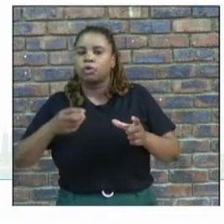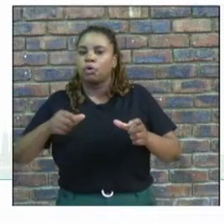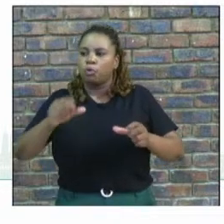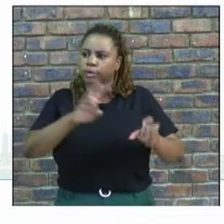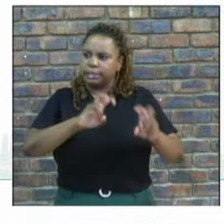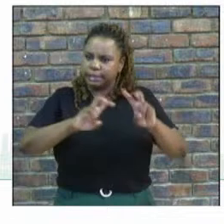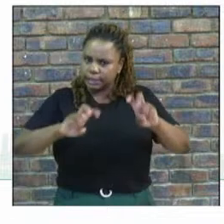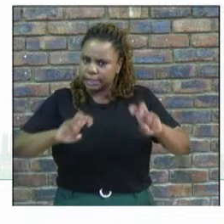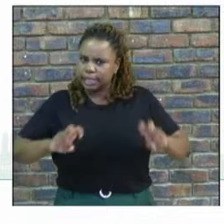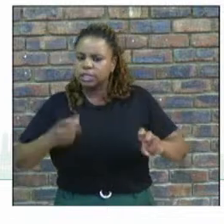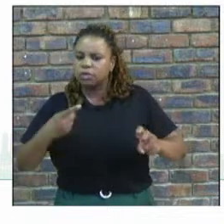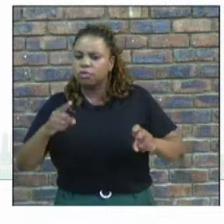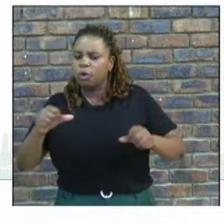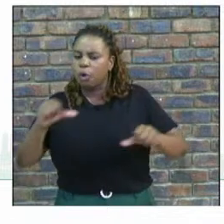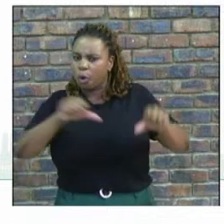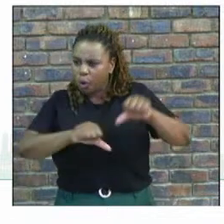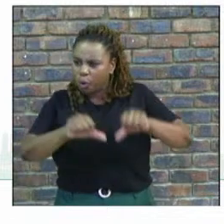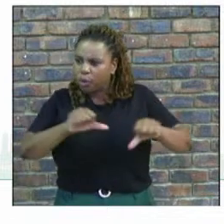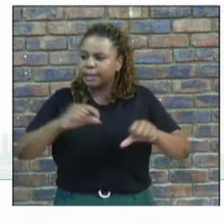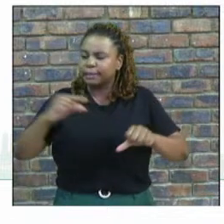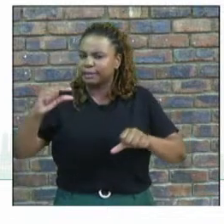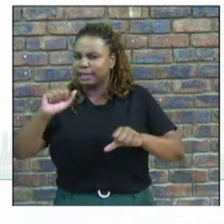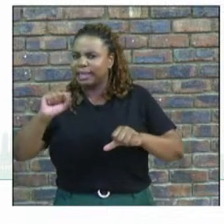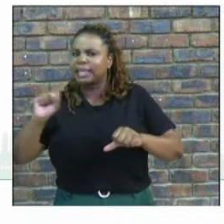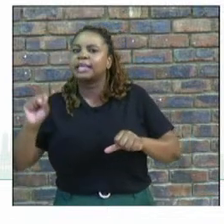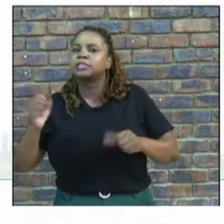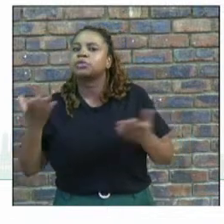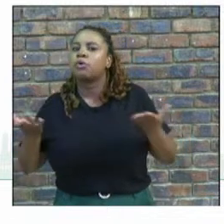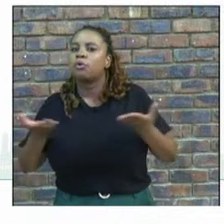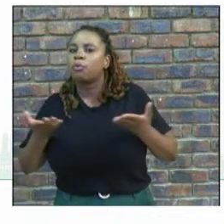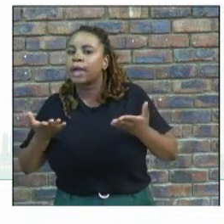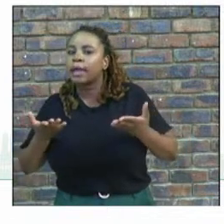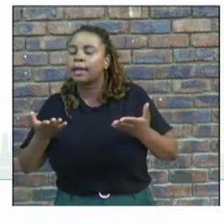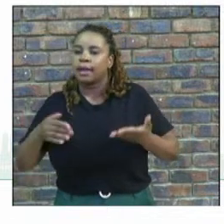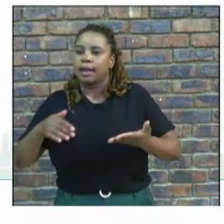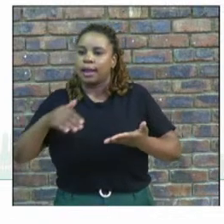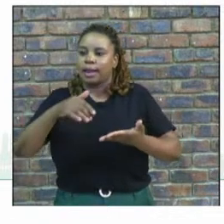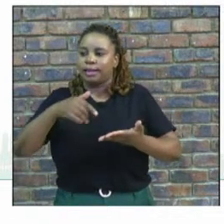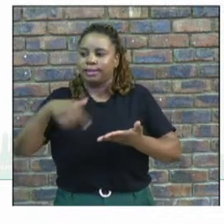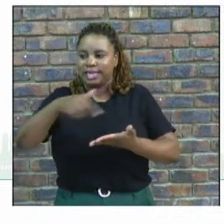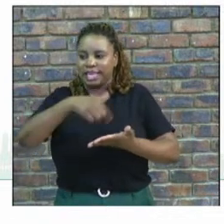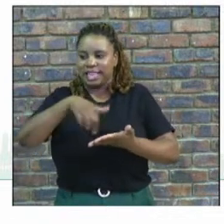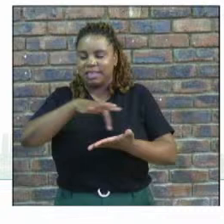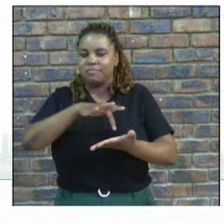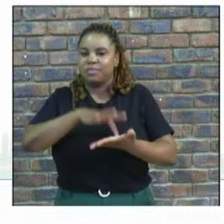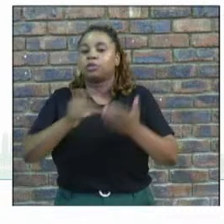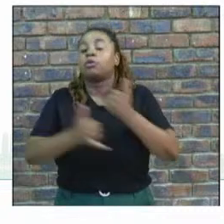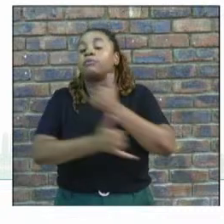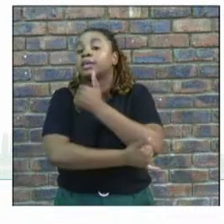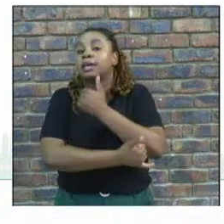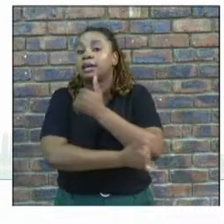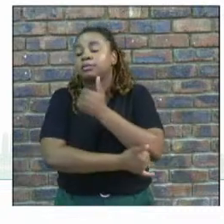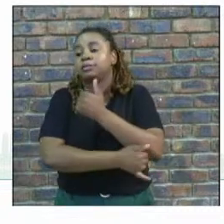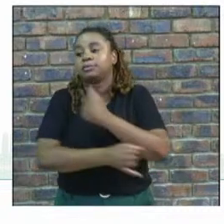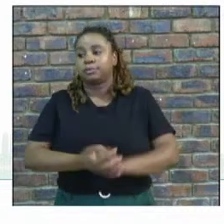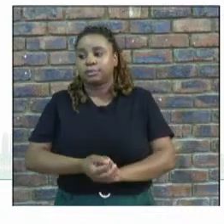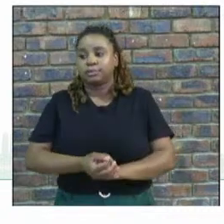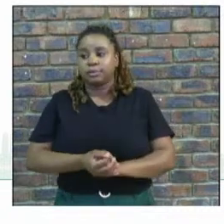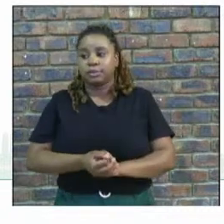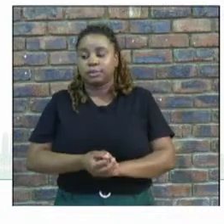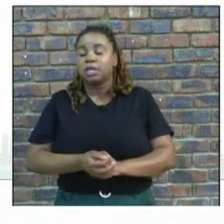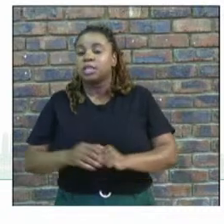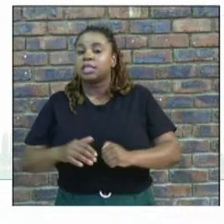gas inland, on the land. And offshore is when you are searching your oil and gas in the